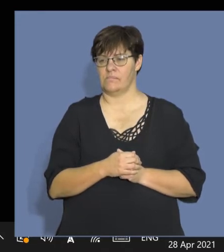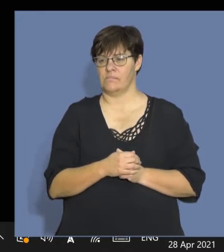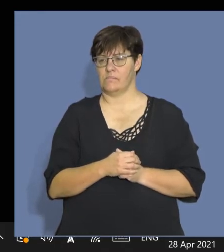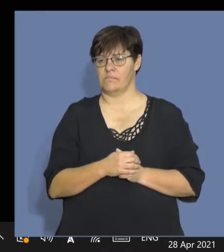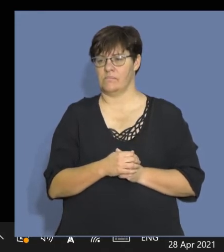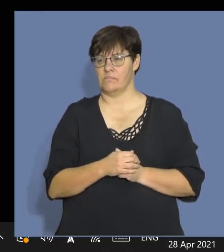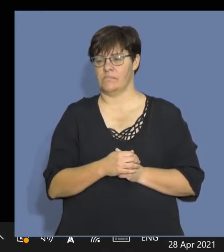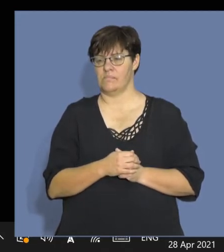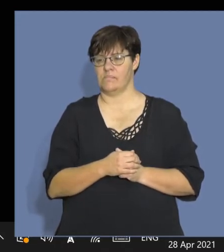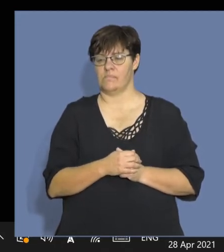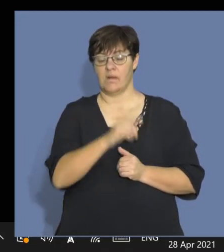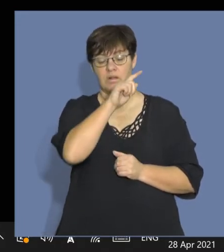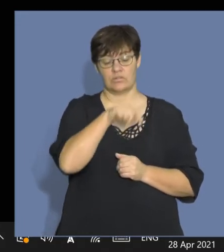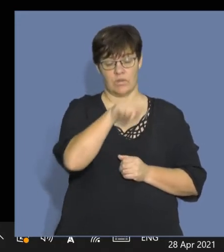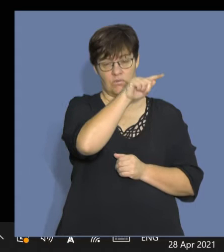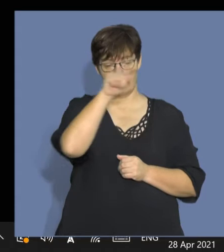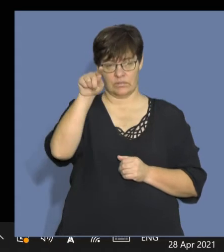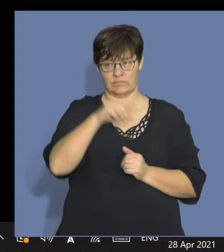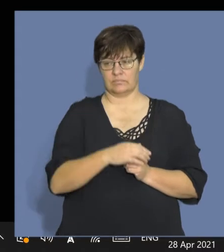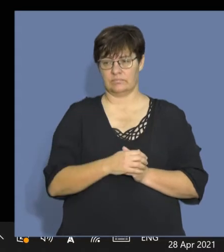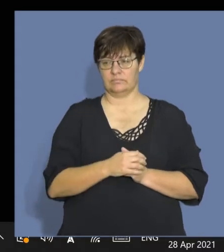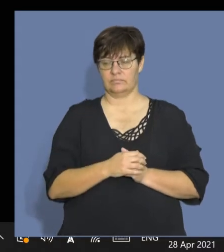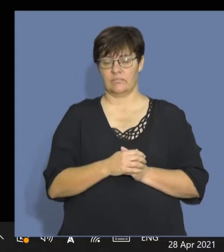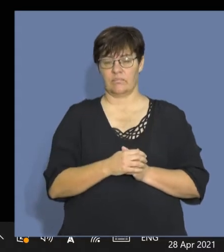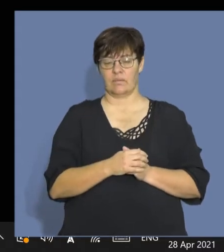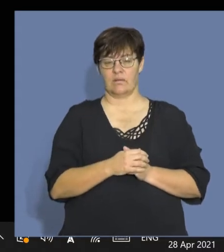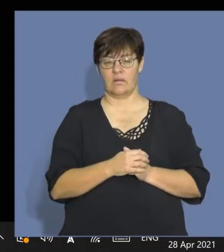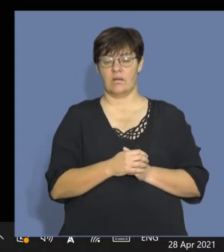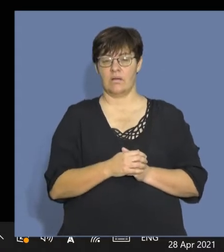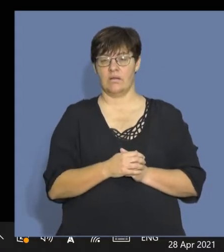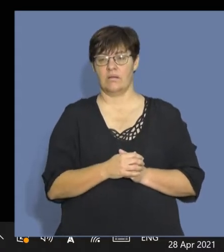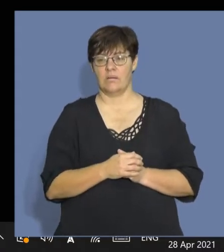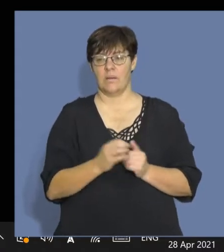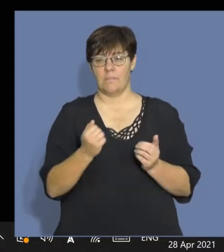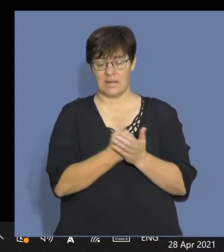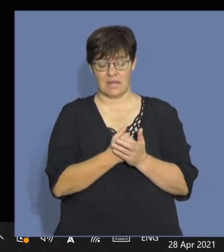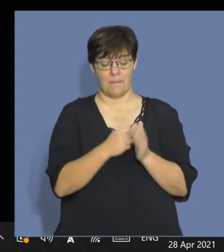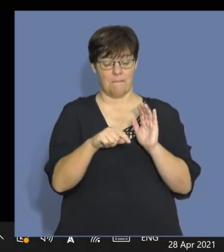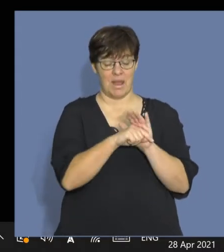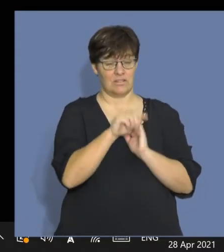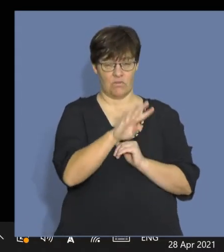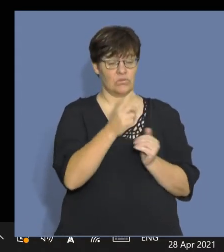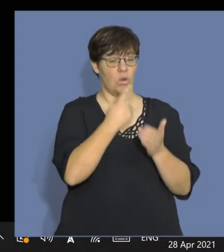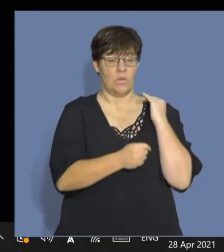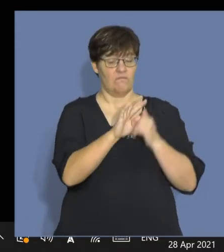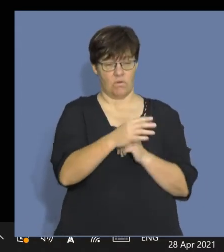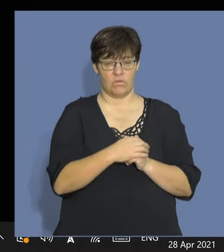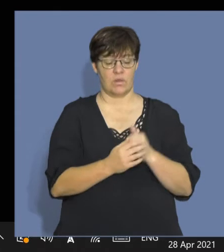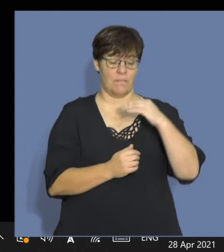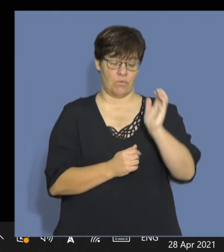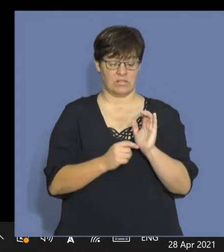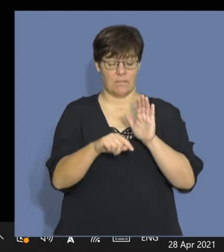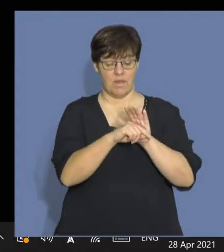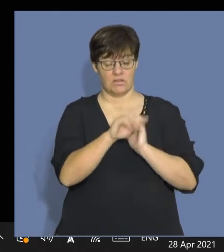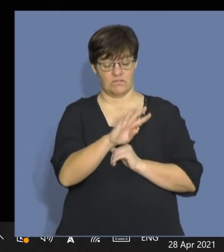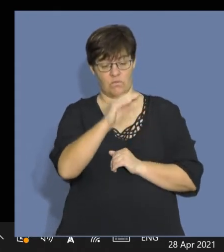Cool. So the square root, and I open brackets. It's important that I'm squaring the minus 4 and not just the 4. So I'm going to put